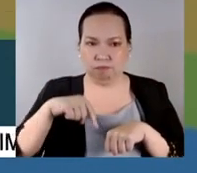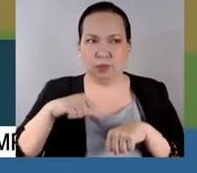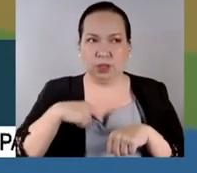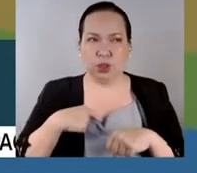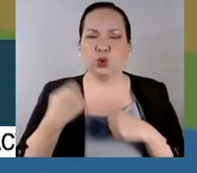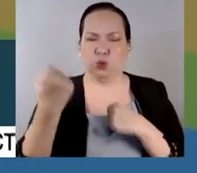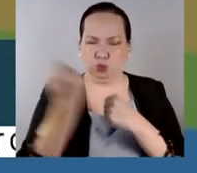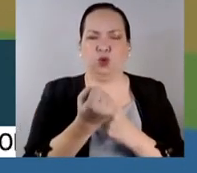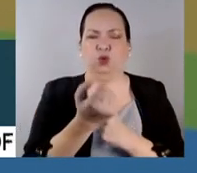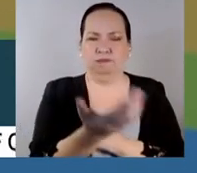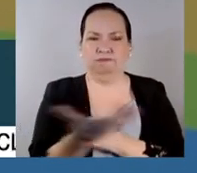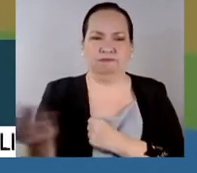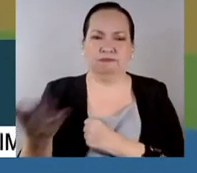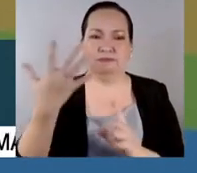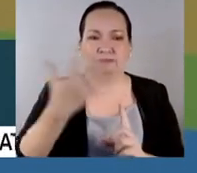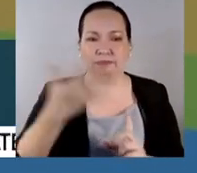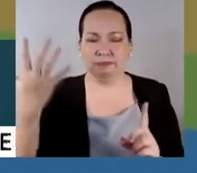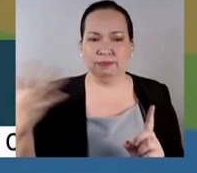back.